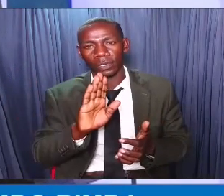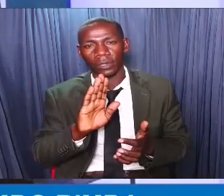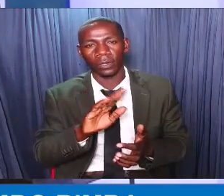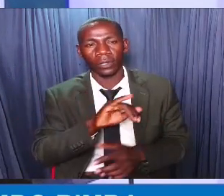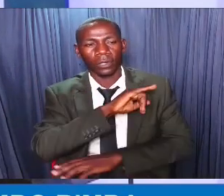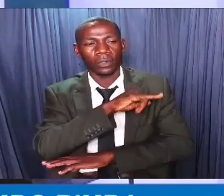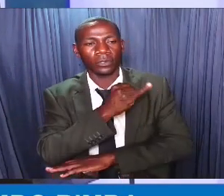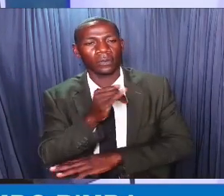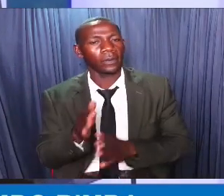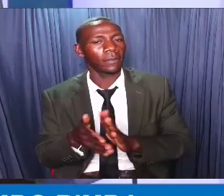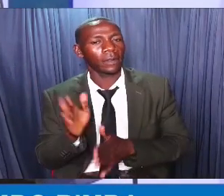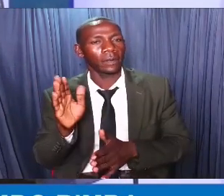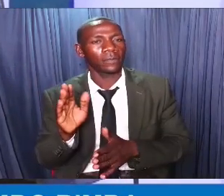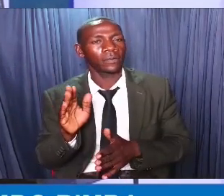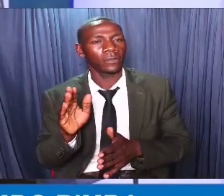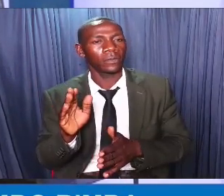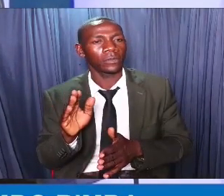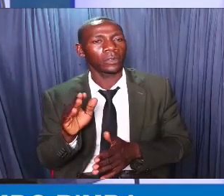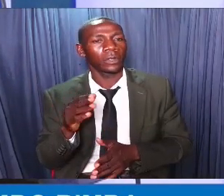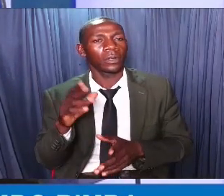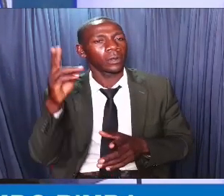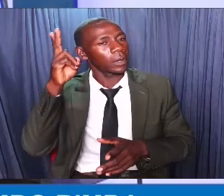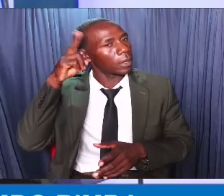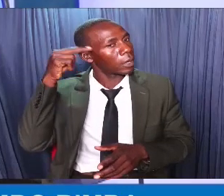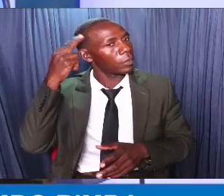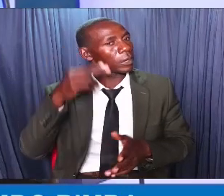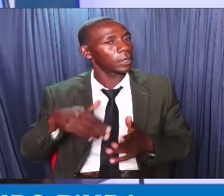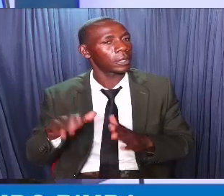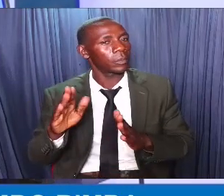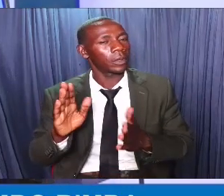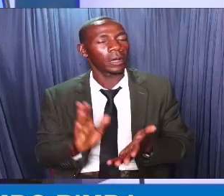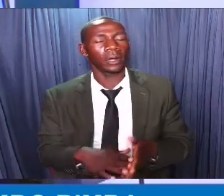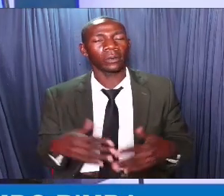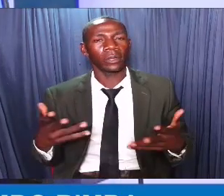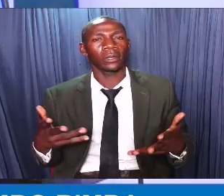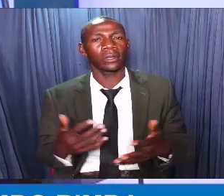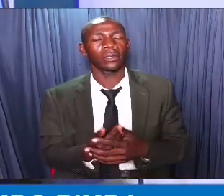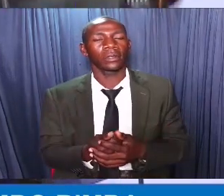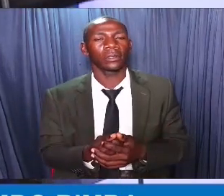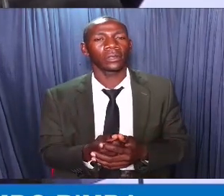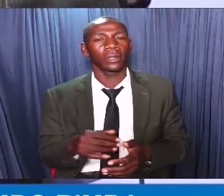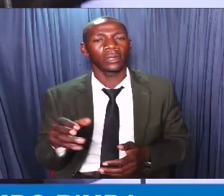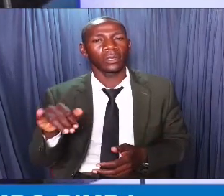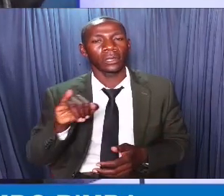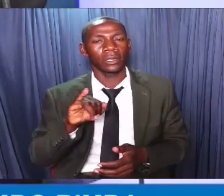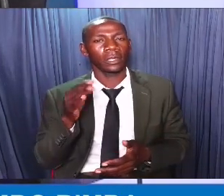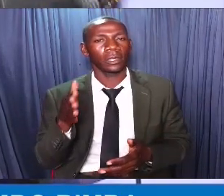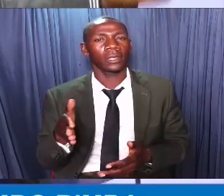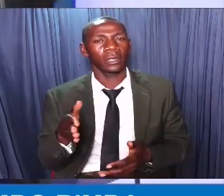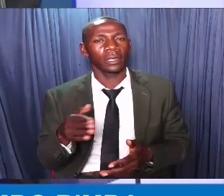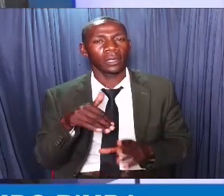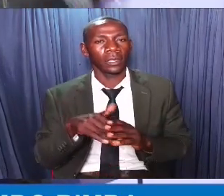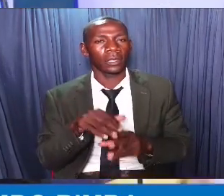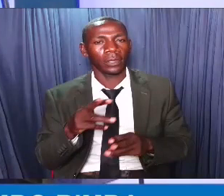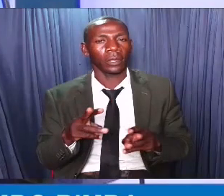Yusufu akakimbia. Joseph fled away. Rahabu akakimbia. Rahab fled away. Hallelujah. Hallelujah. Iko. It is there. Duniani